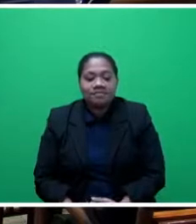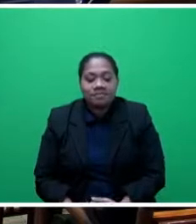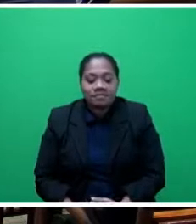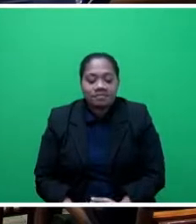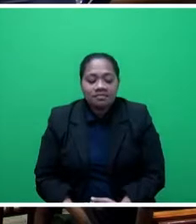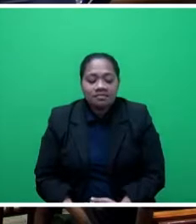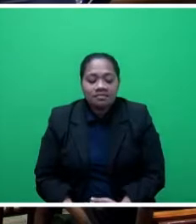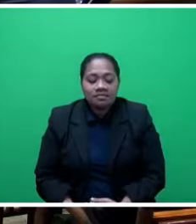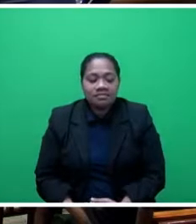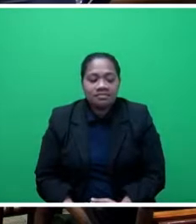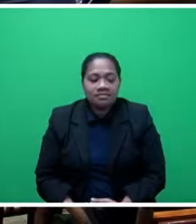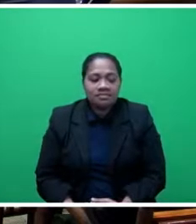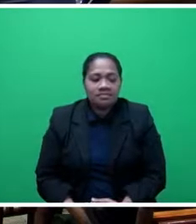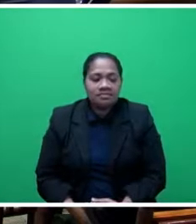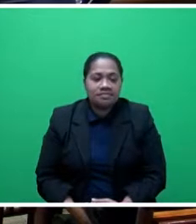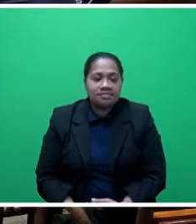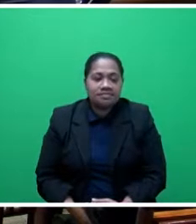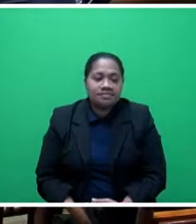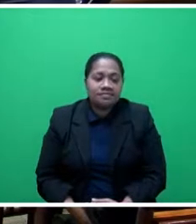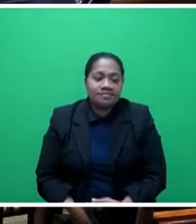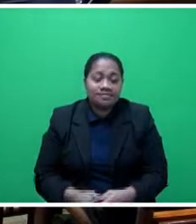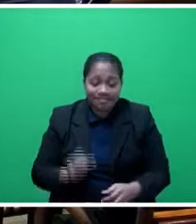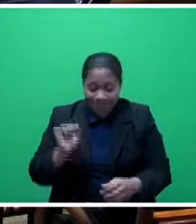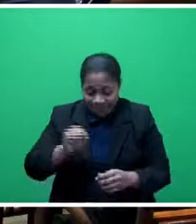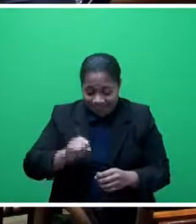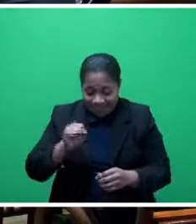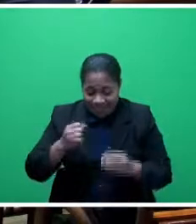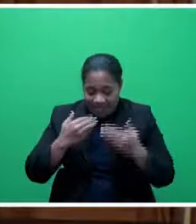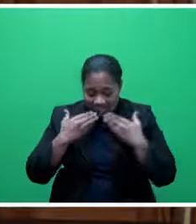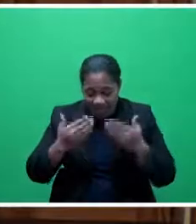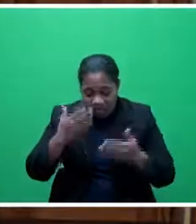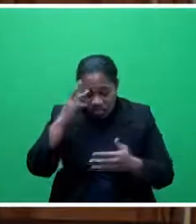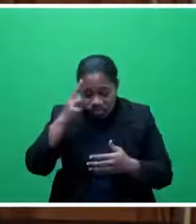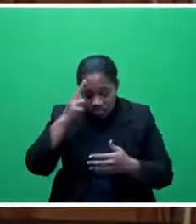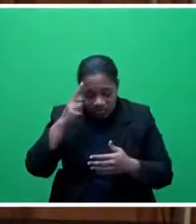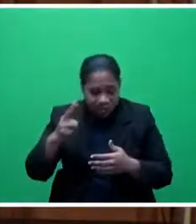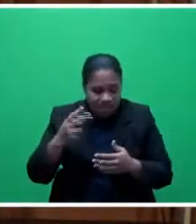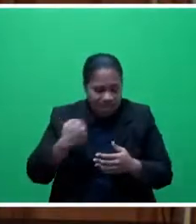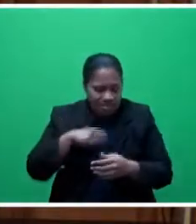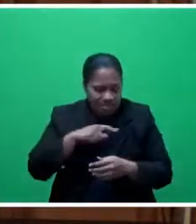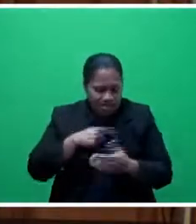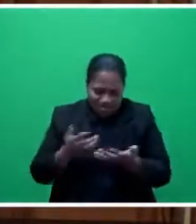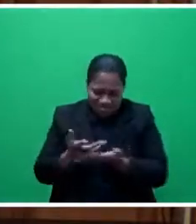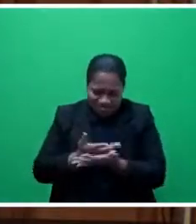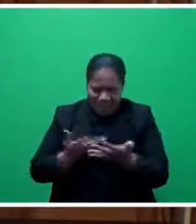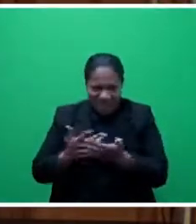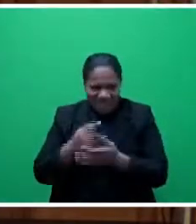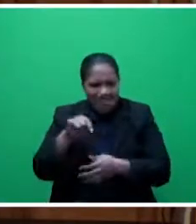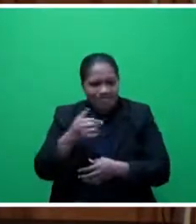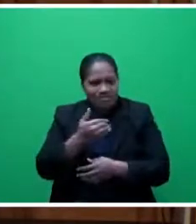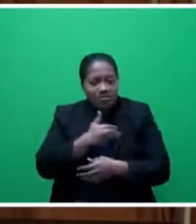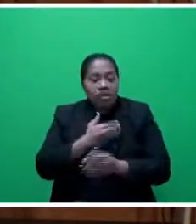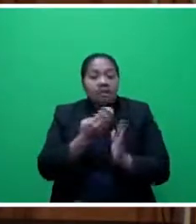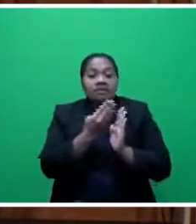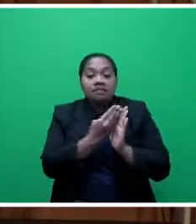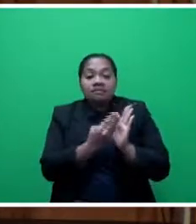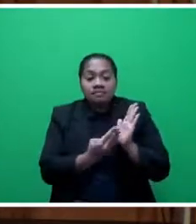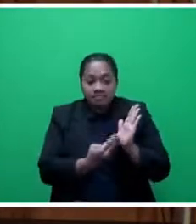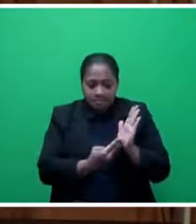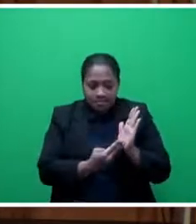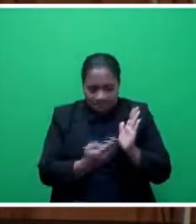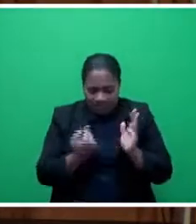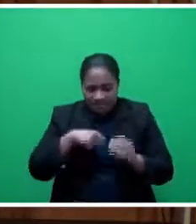Speaker, sir. Mr. Speaker, sir, as we discussed earlier this morning and as also discussed in the budget, we have made a number